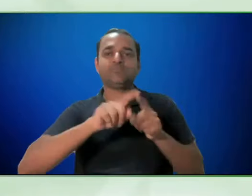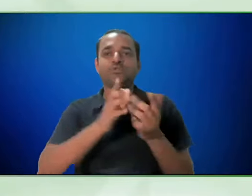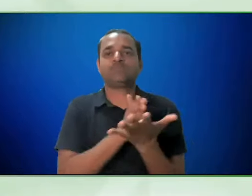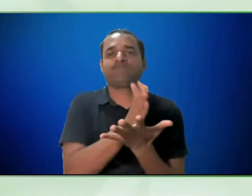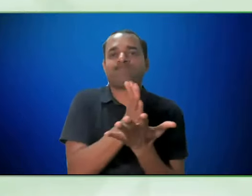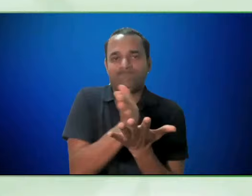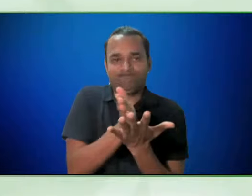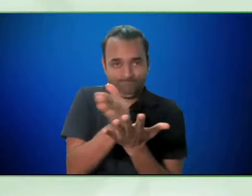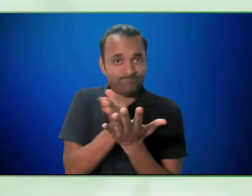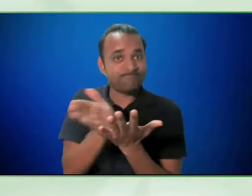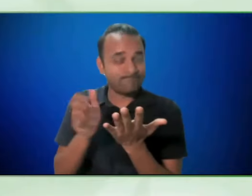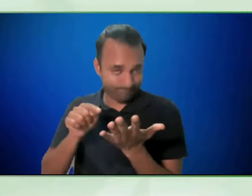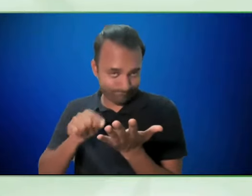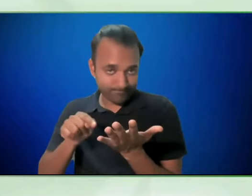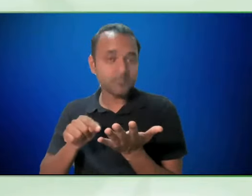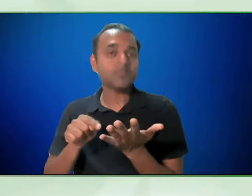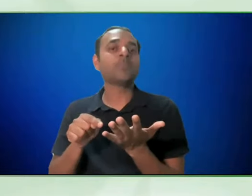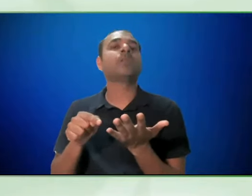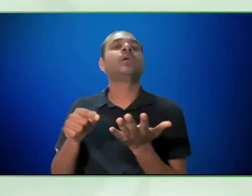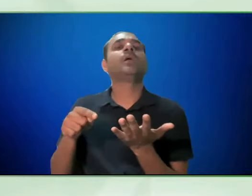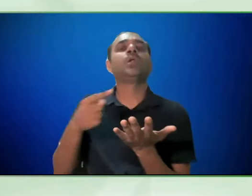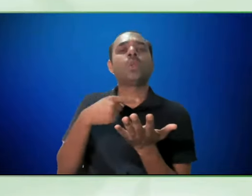benefits there are thanks to